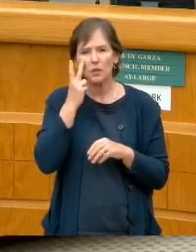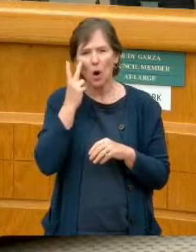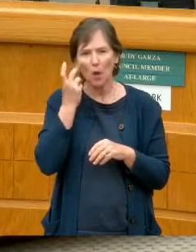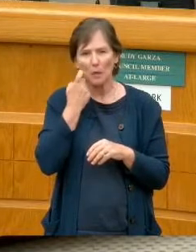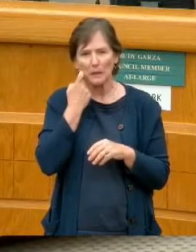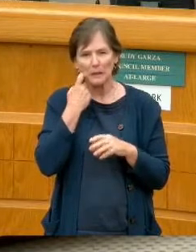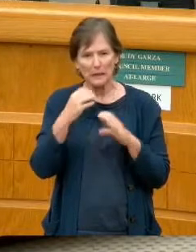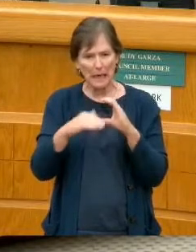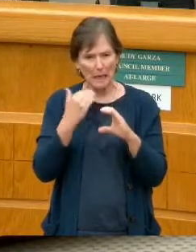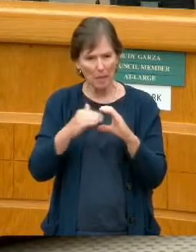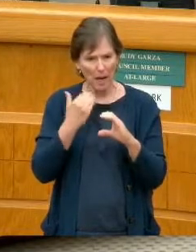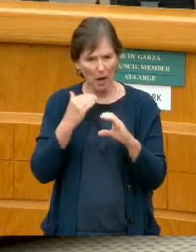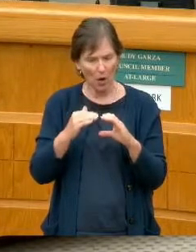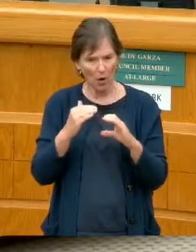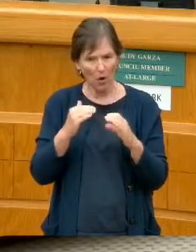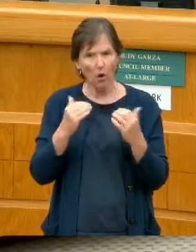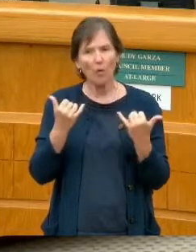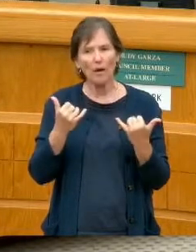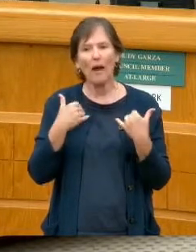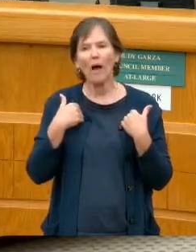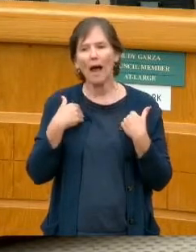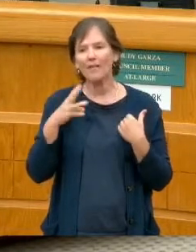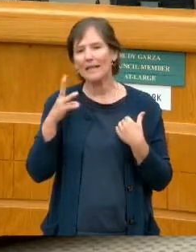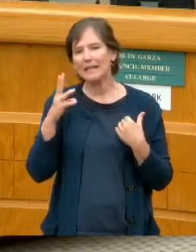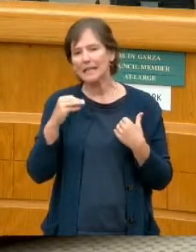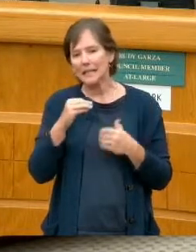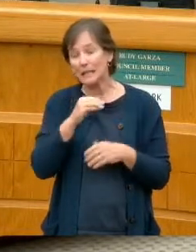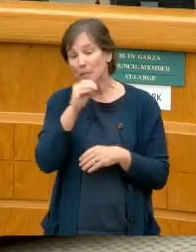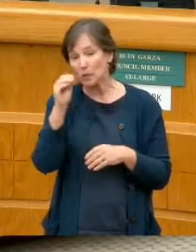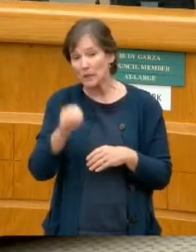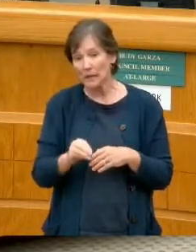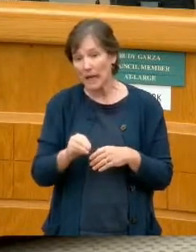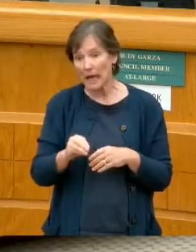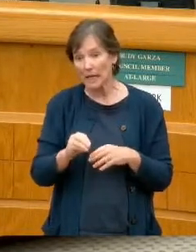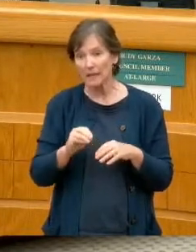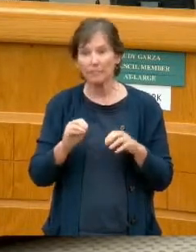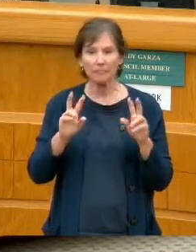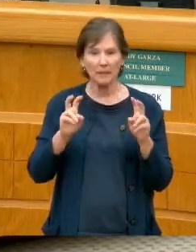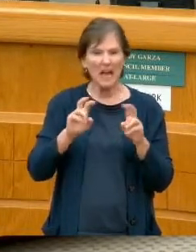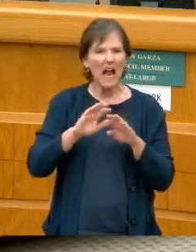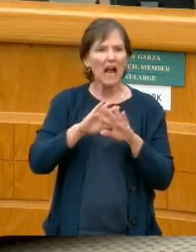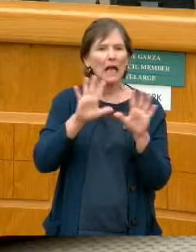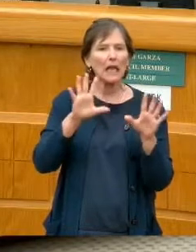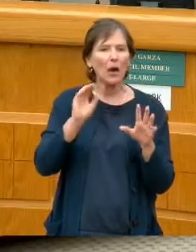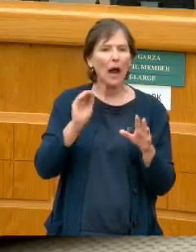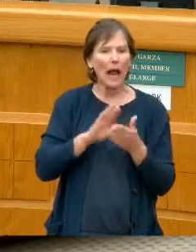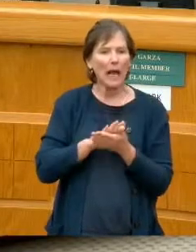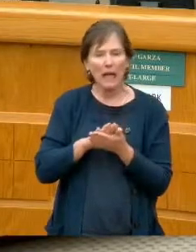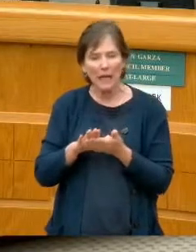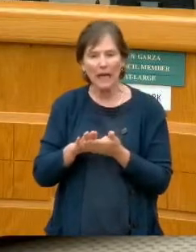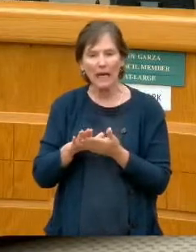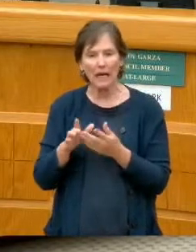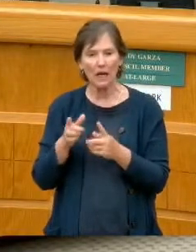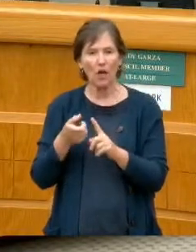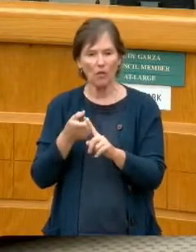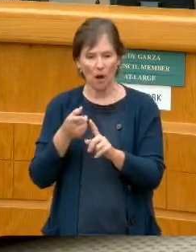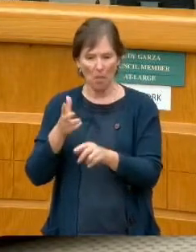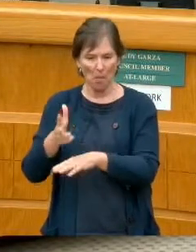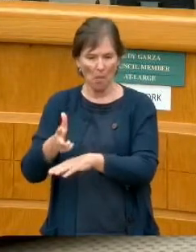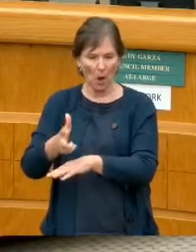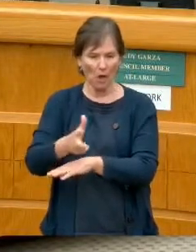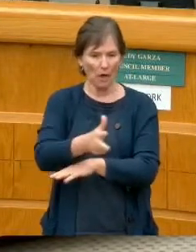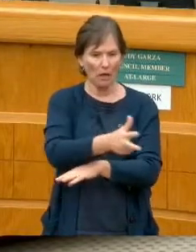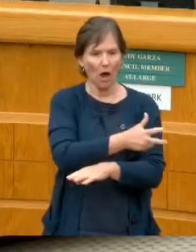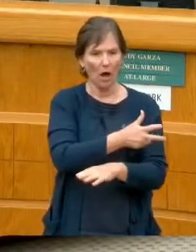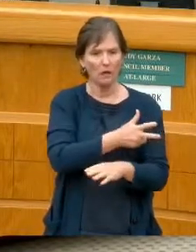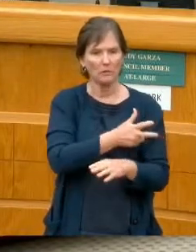we are 60% now clear and clean from that parking lot around Bob Hall Pier and Michael Mays.